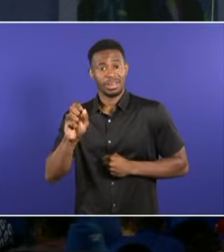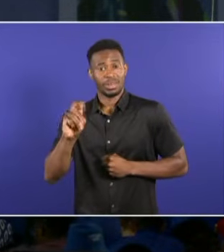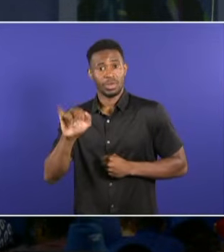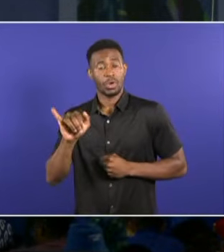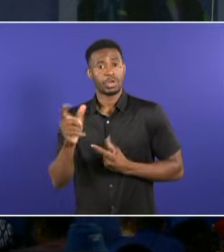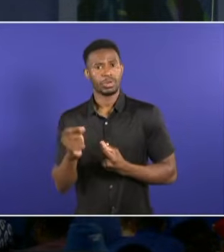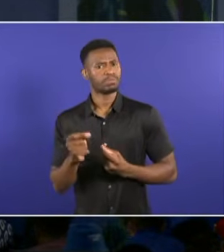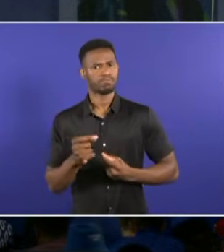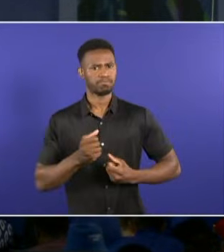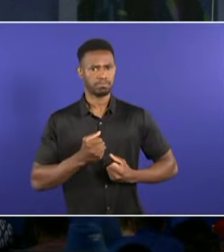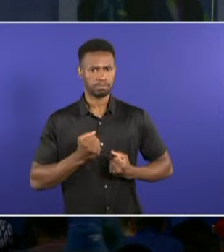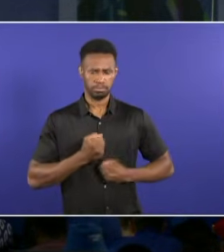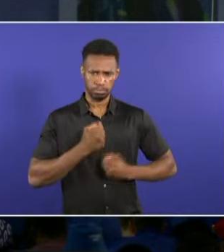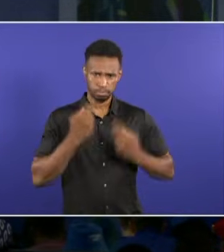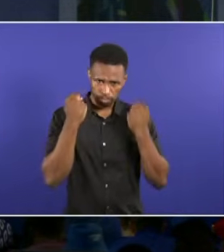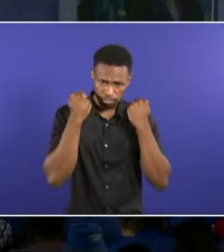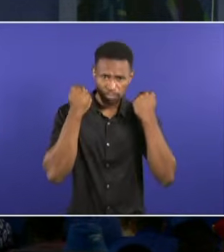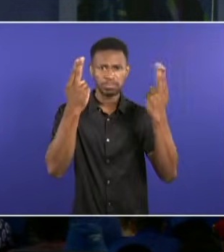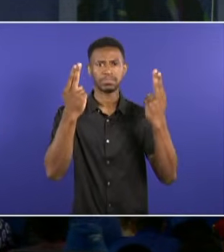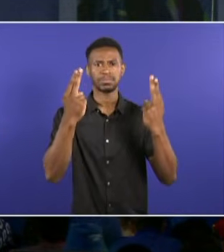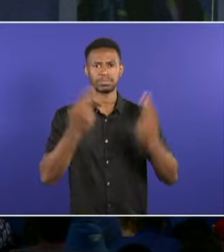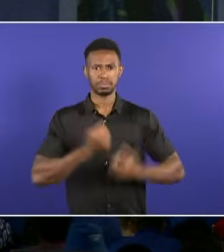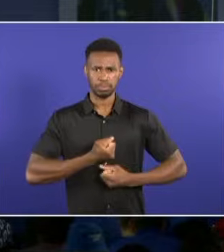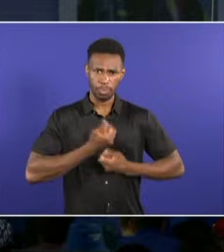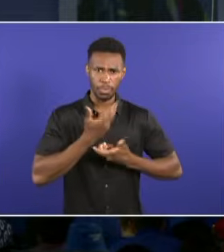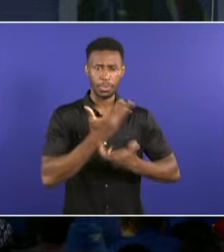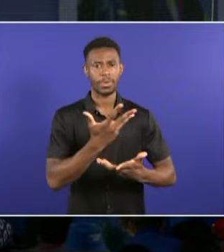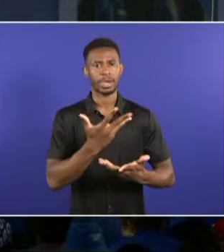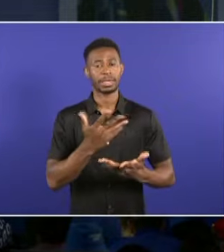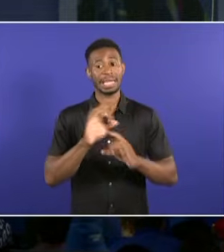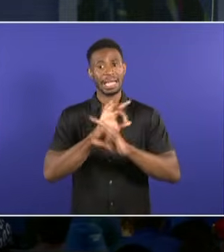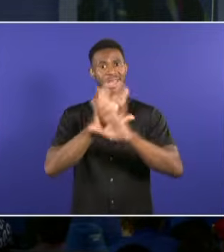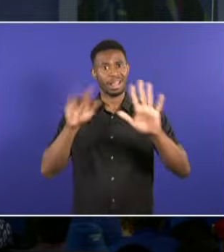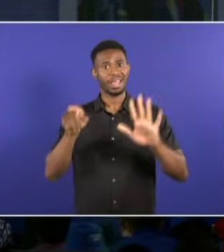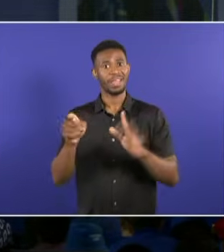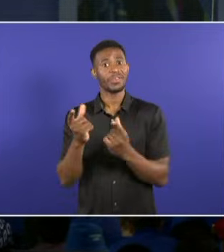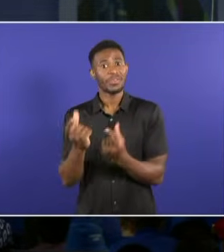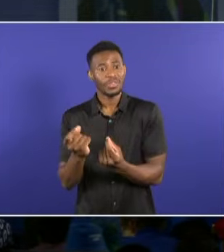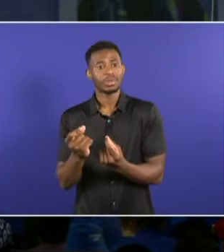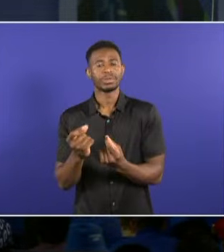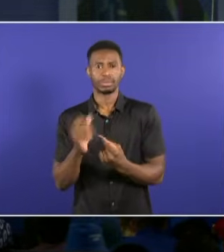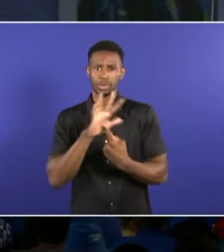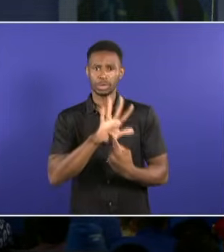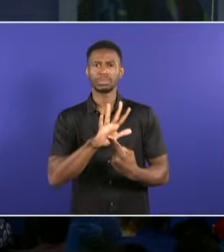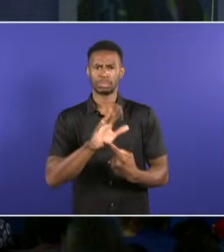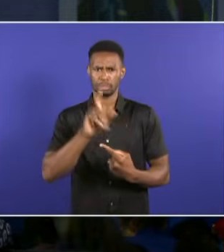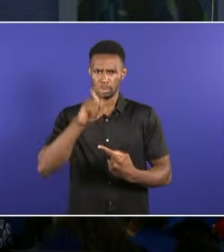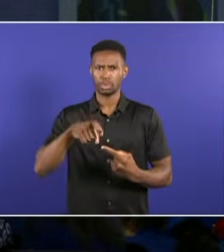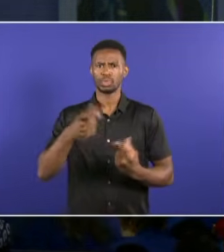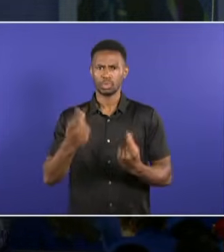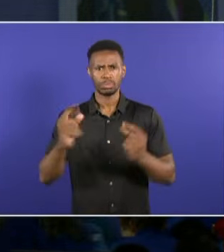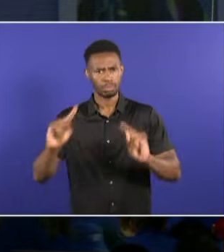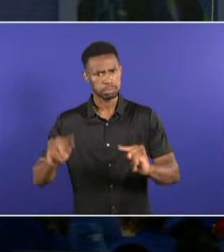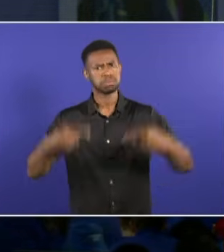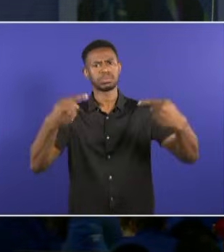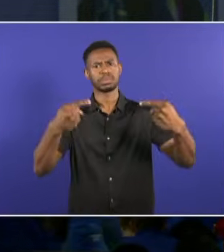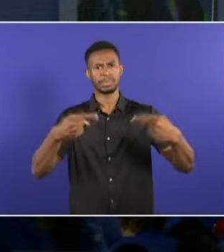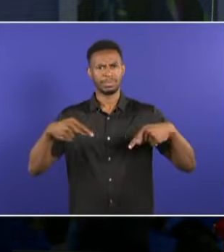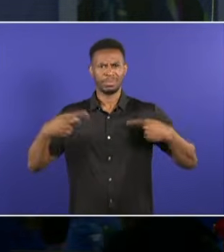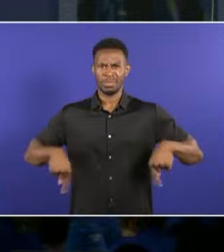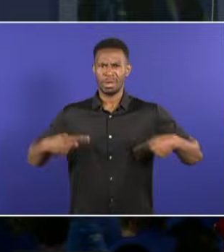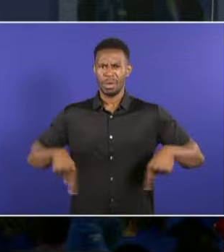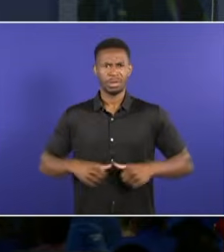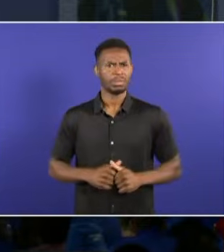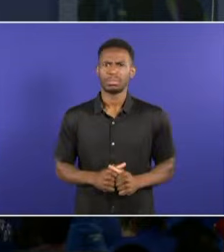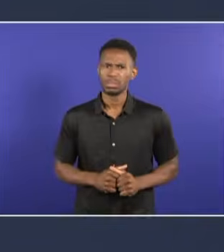modern DA by proving that opposition matters, and that principled opposition is never